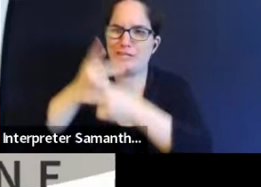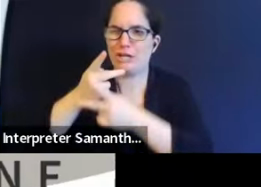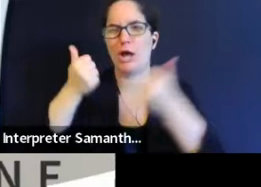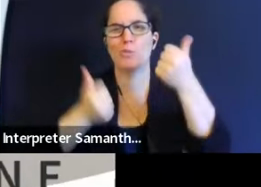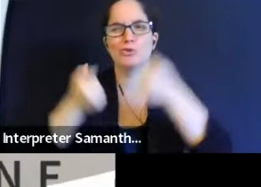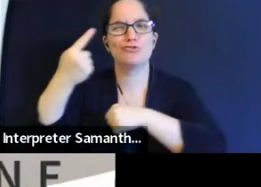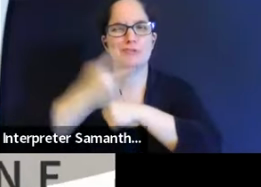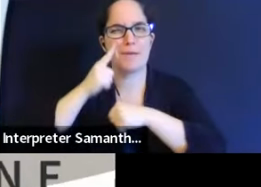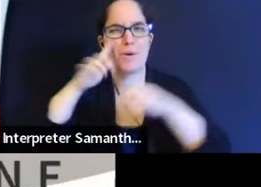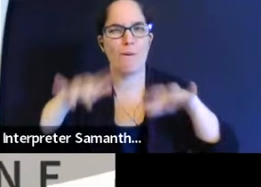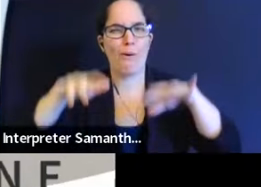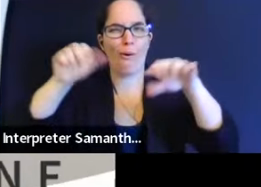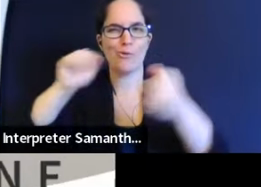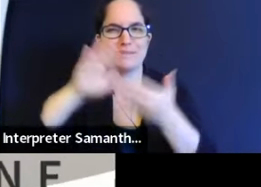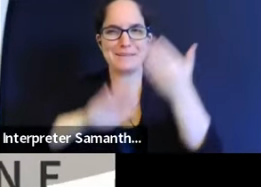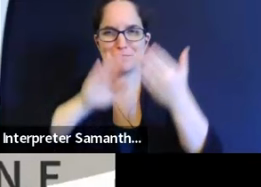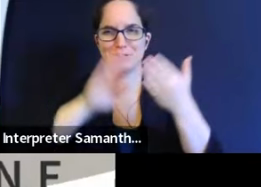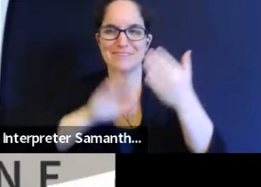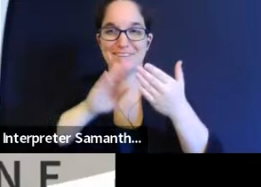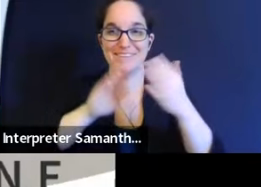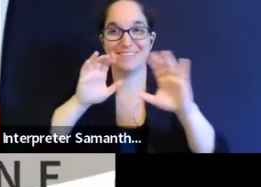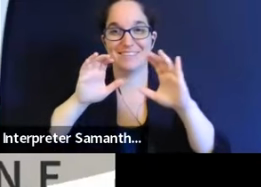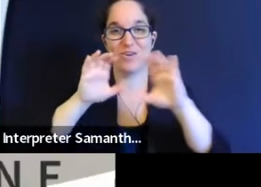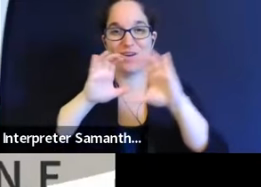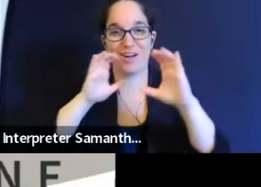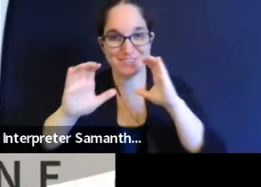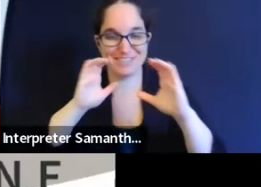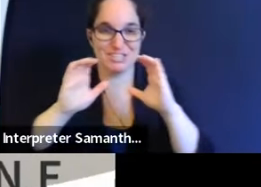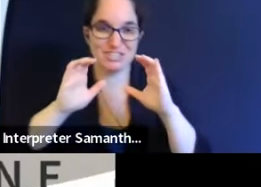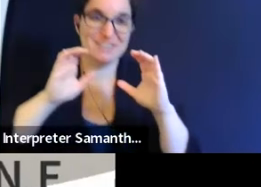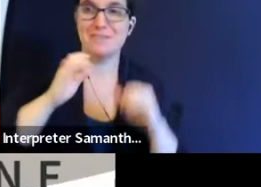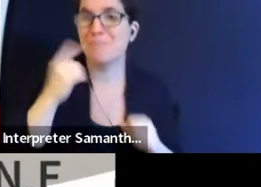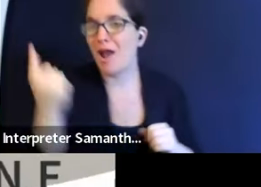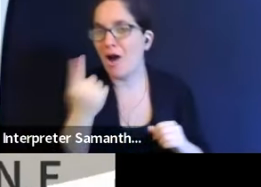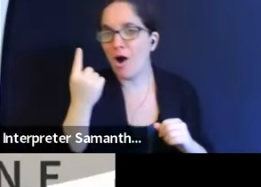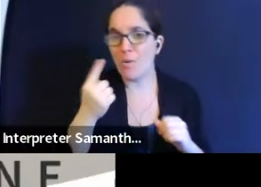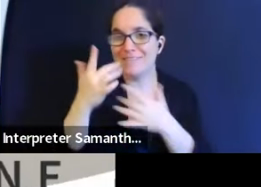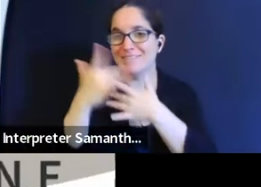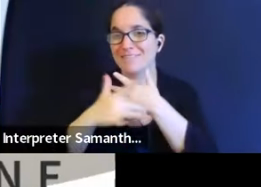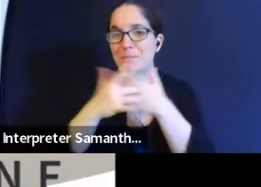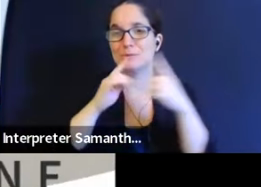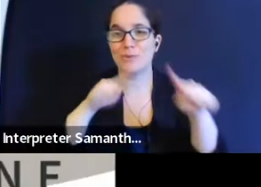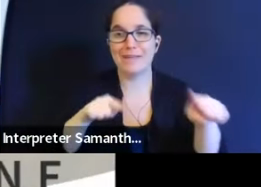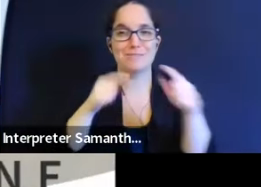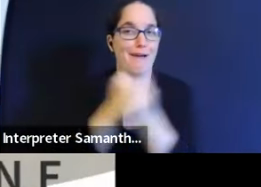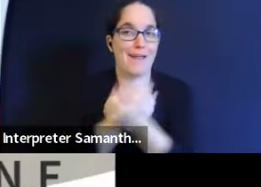technical assistance and talks mostly around the curriculum, but always available to answer any questions that you have.